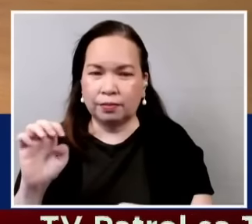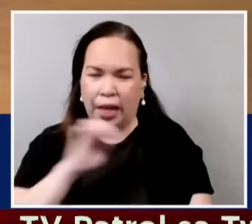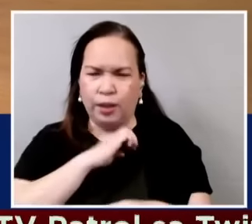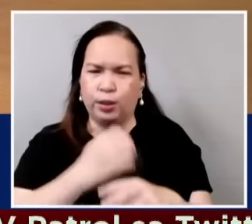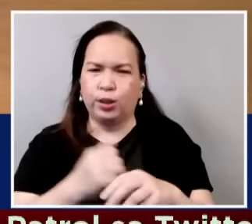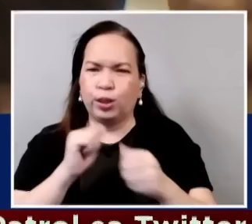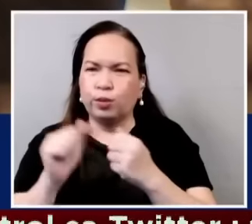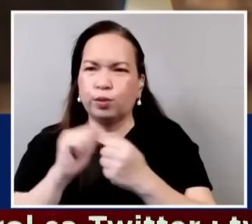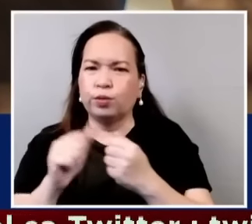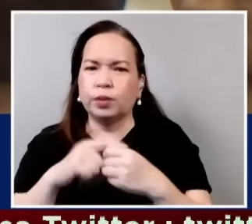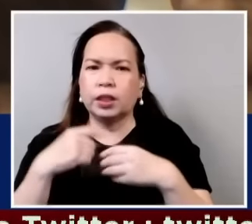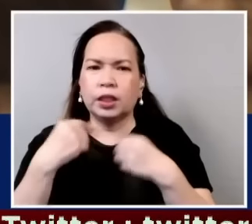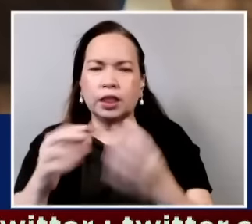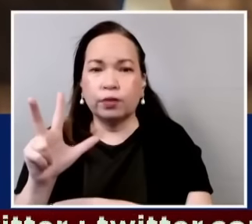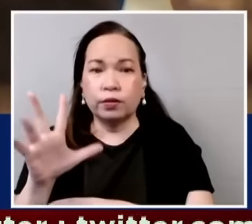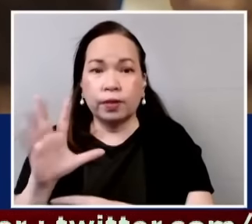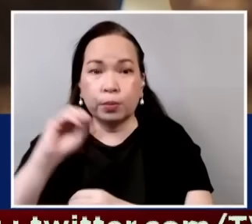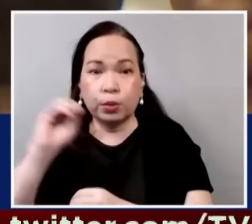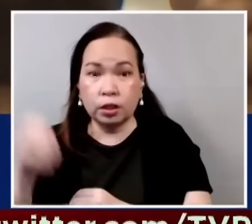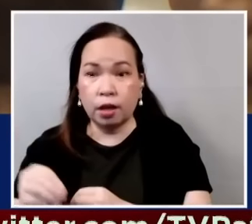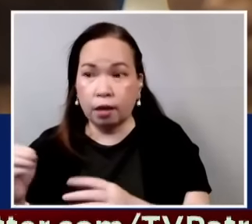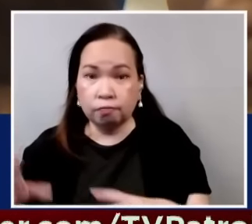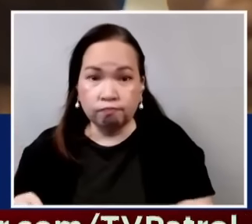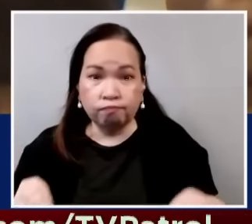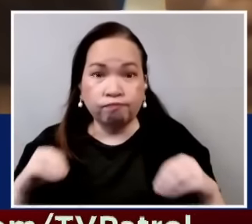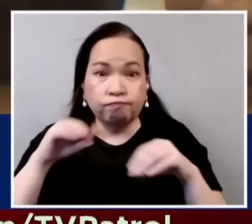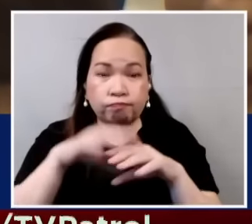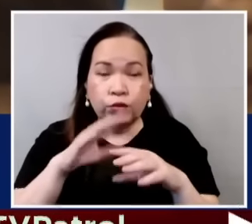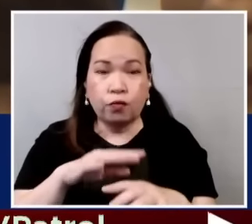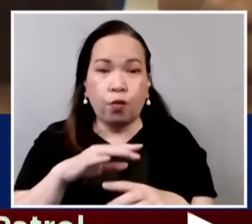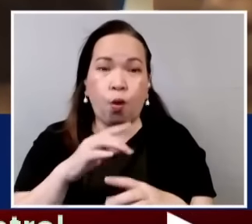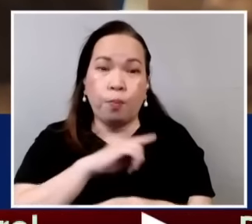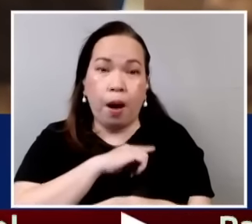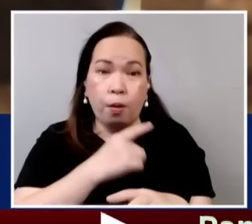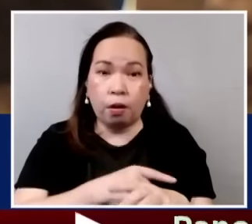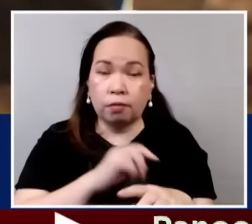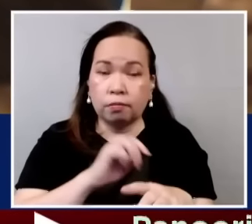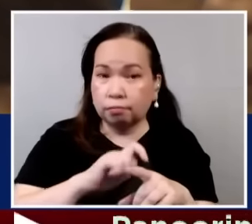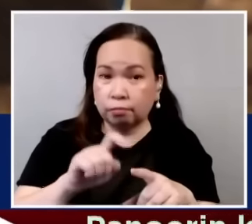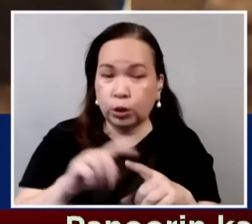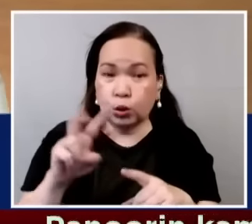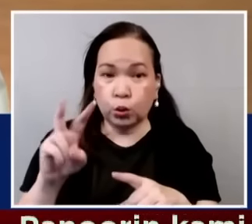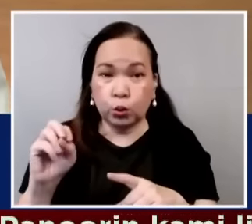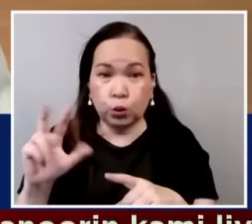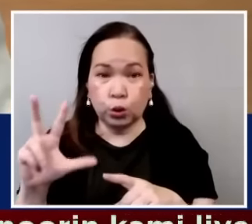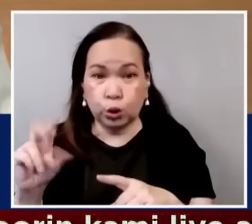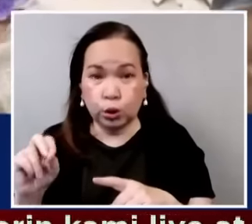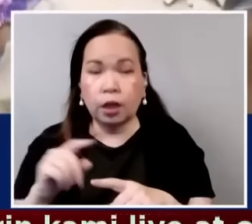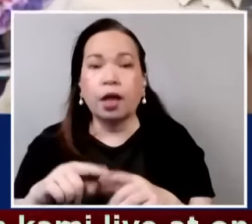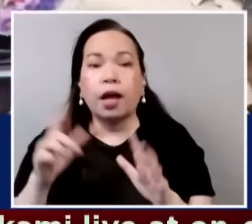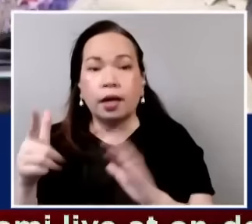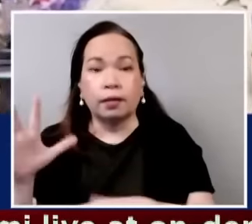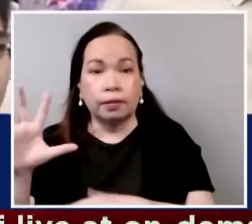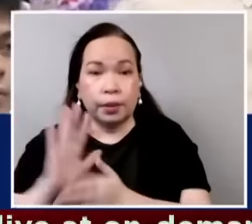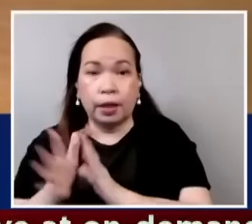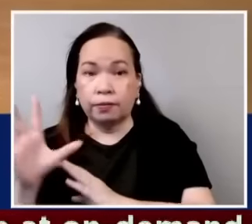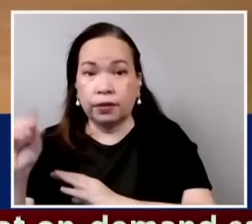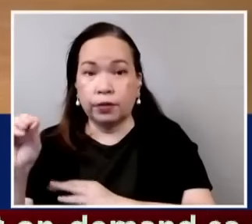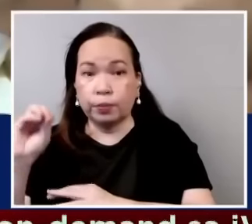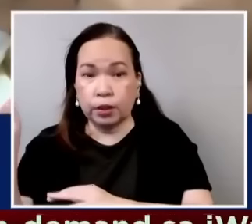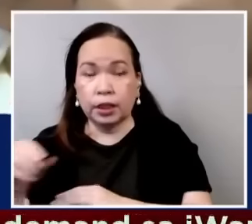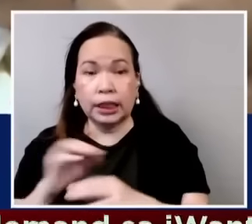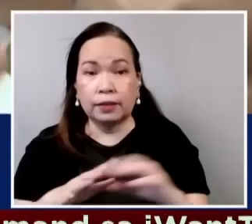provides a 35% share in the power mix by 2030 and then on to 50% by 2040.